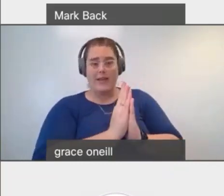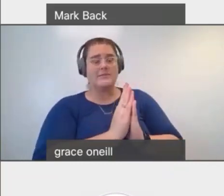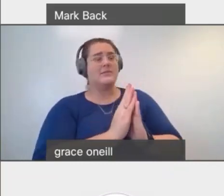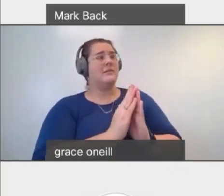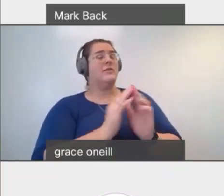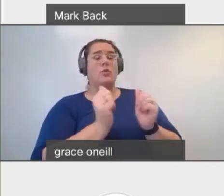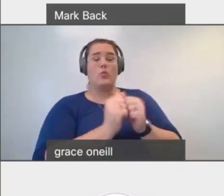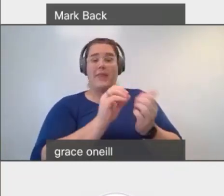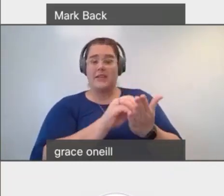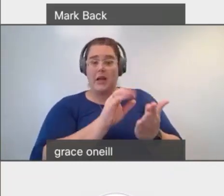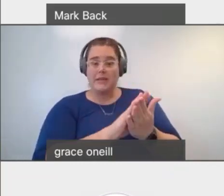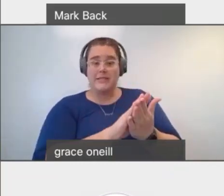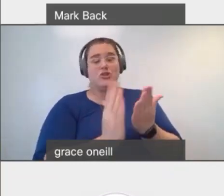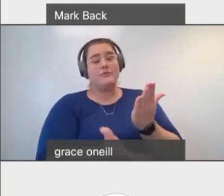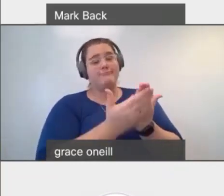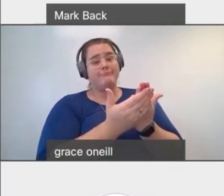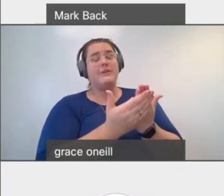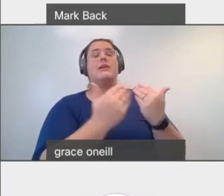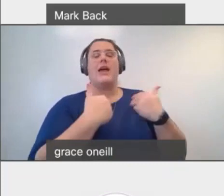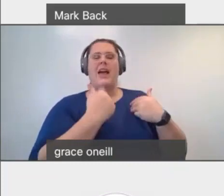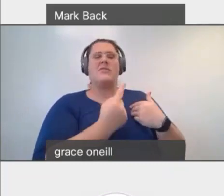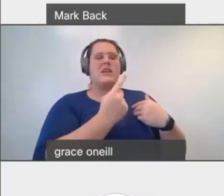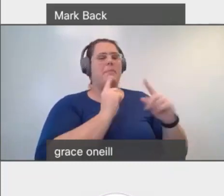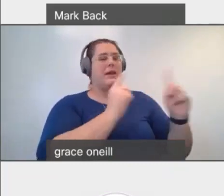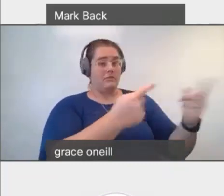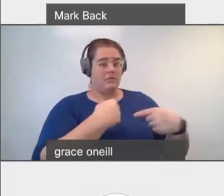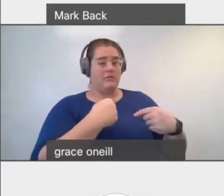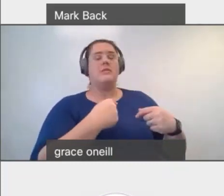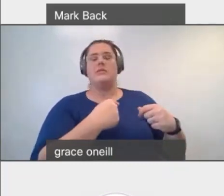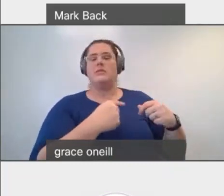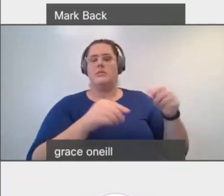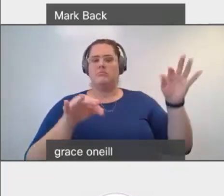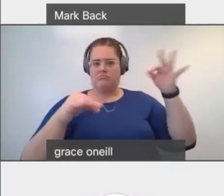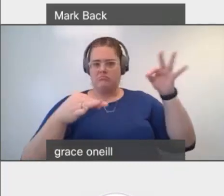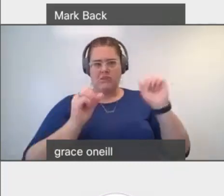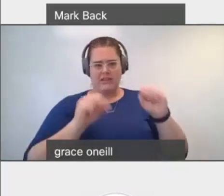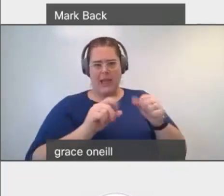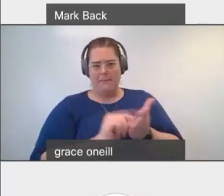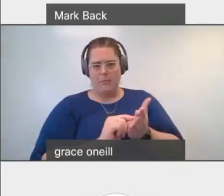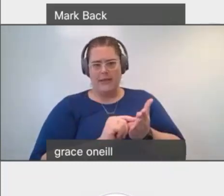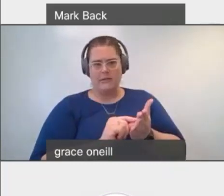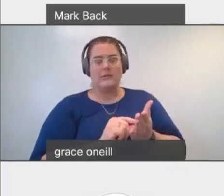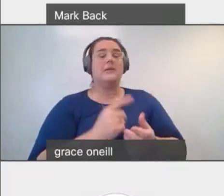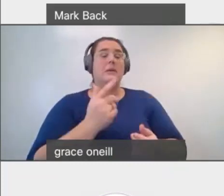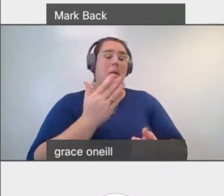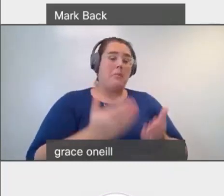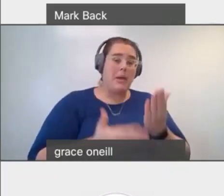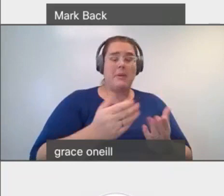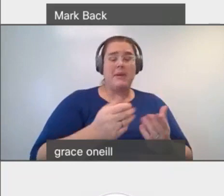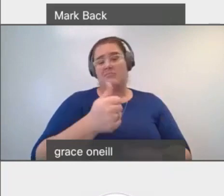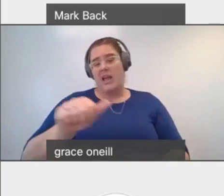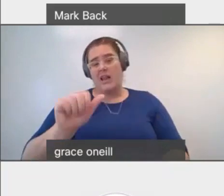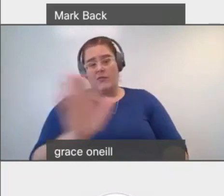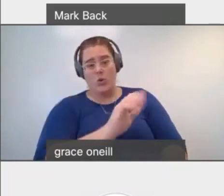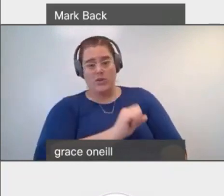something that can be printed out. Perhaps, you could walk through that process with any of your staff